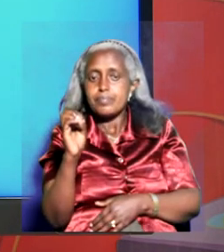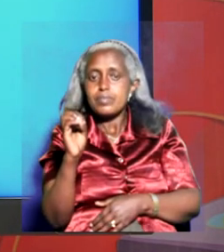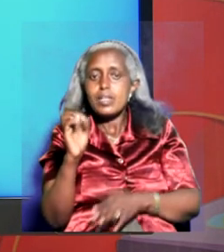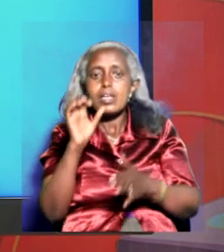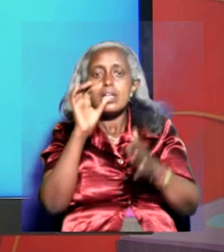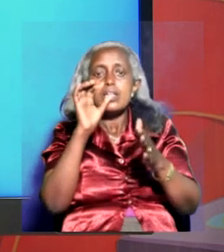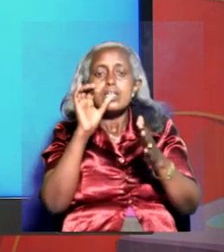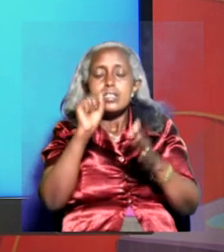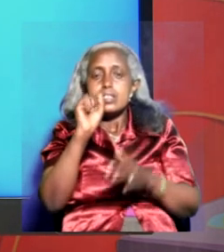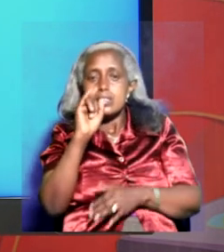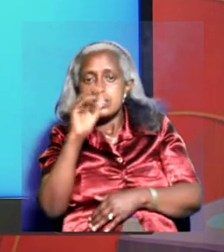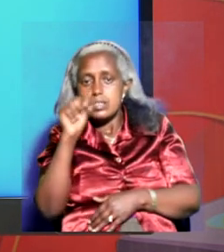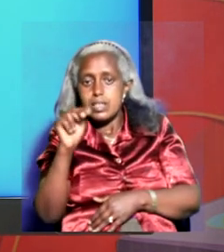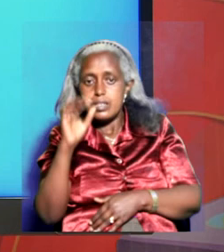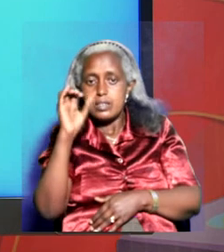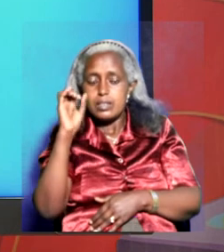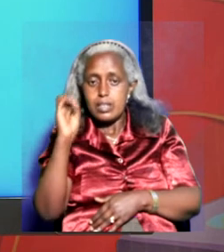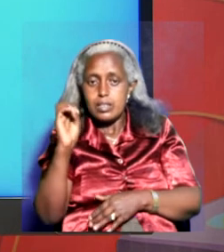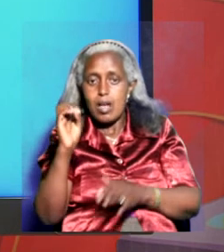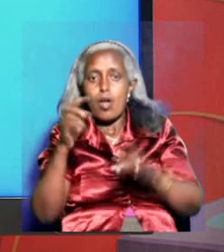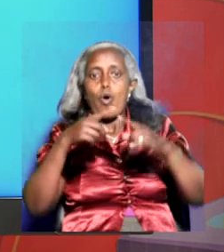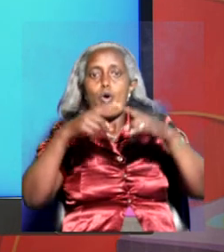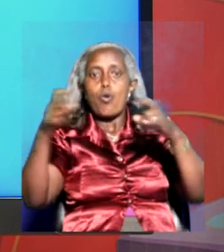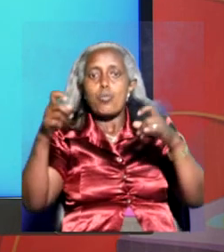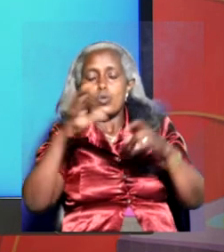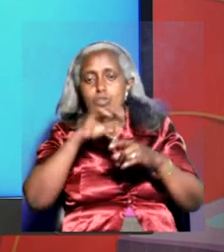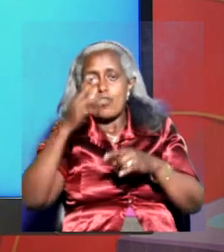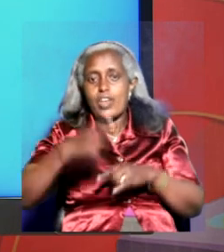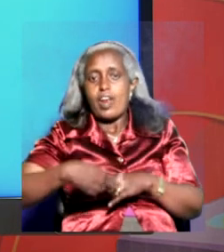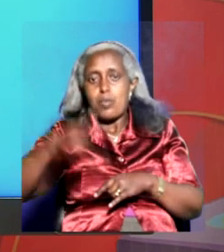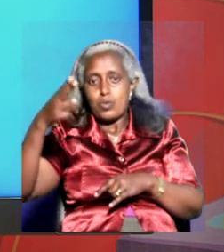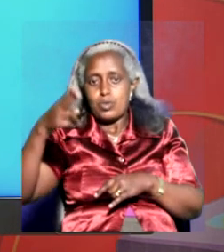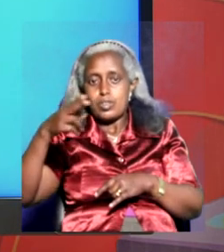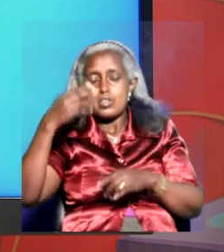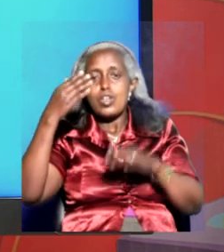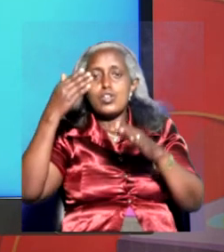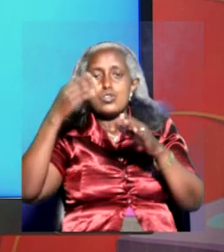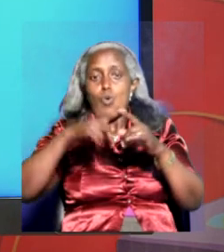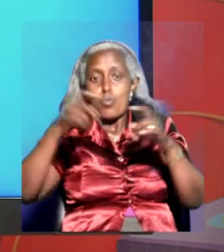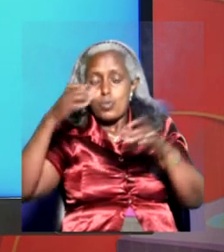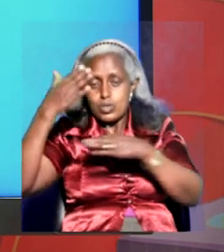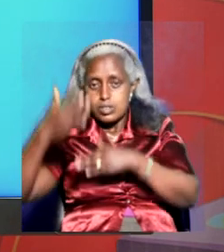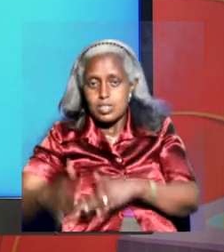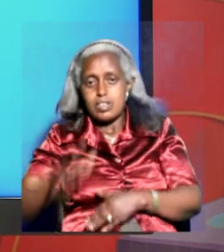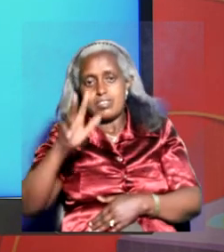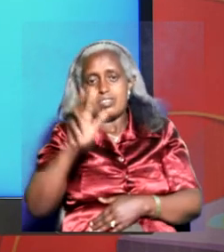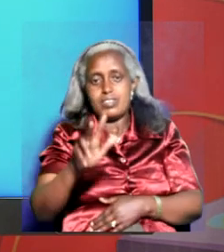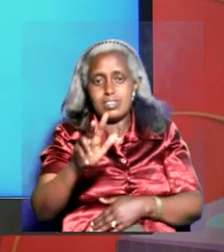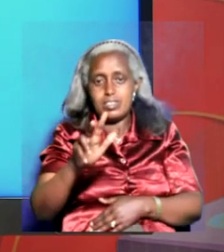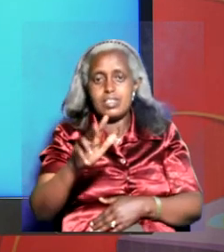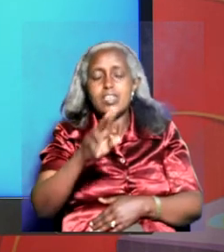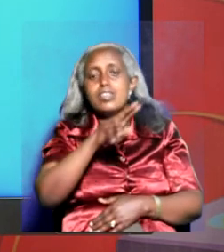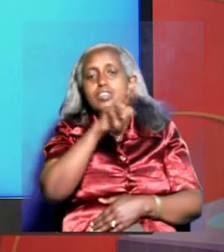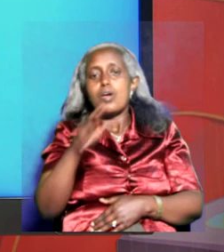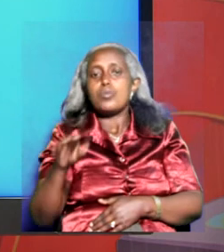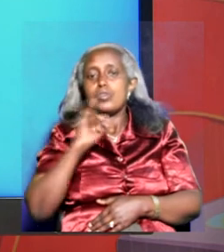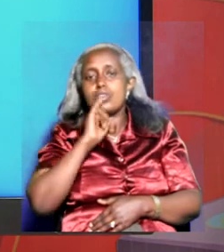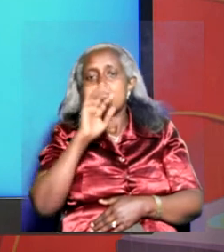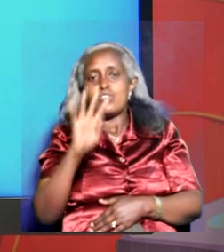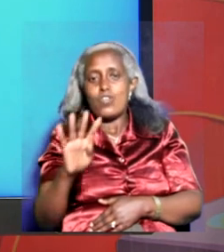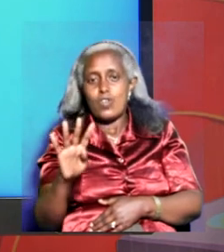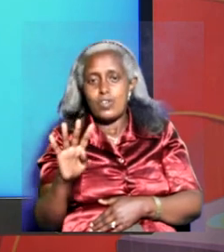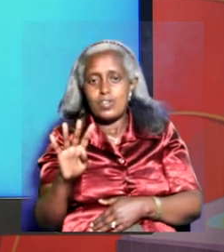Sine theta means it is opposite over hypotenuse. The opposite side here is this 3, the hypotenuse is 4.